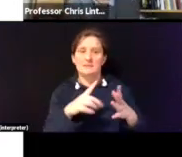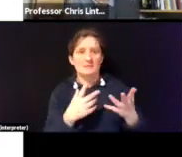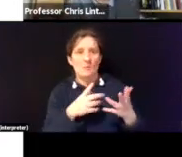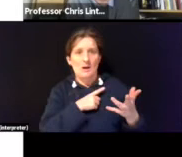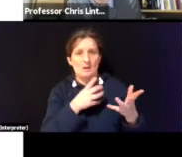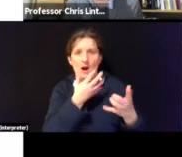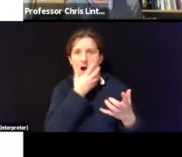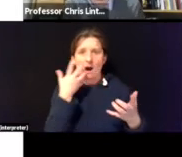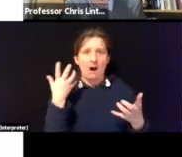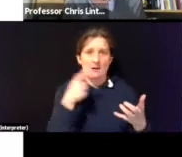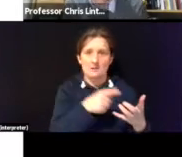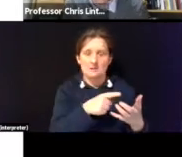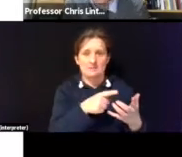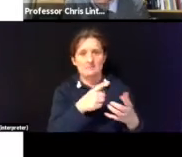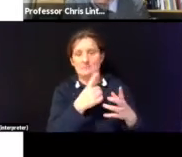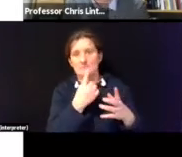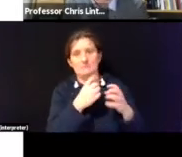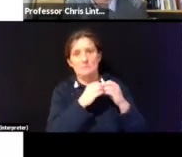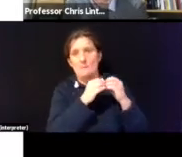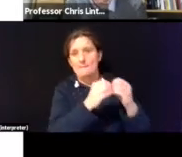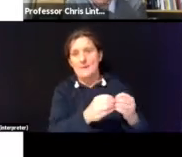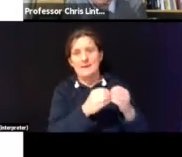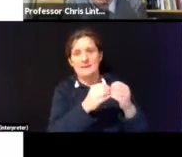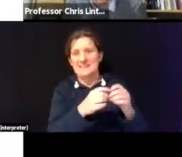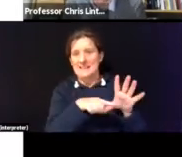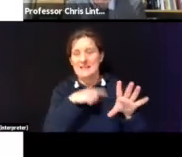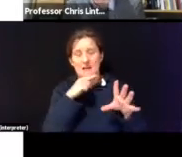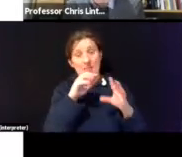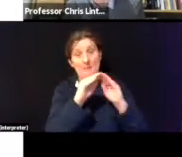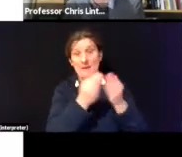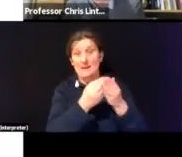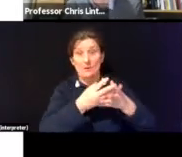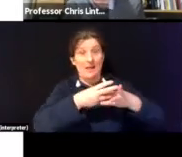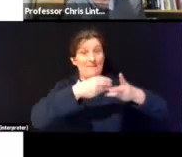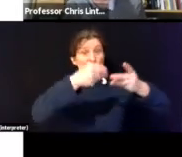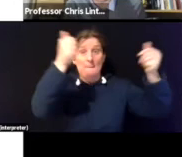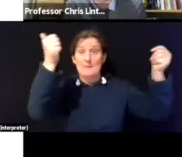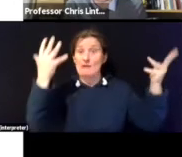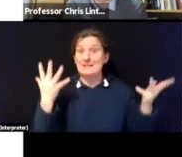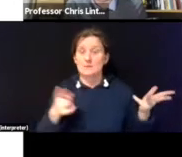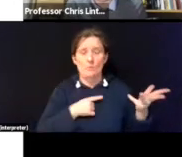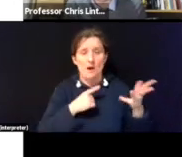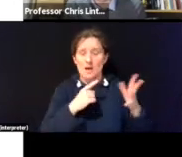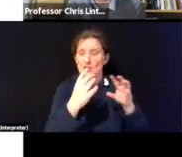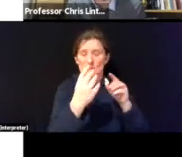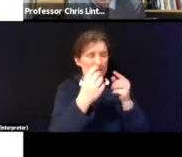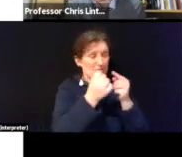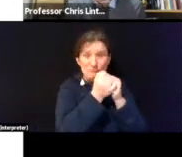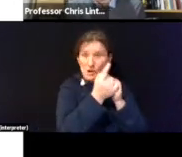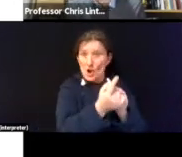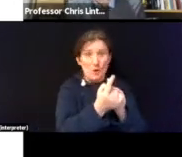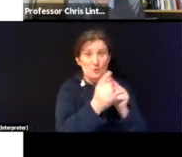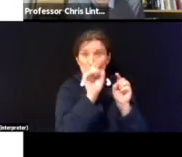in 1 billion years' time, this planet will have evaporated almost entirely because it's so close to its star.